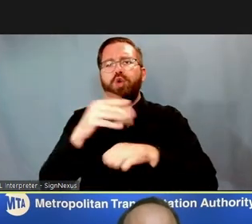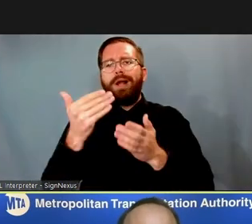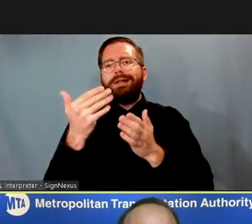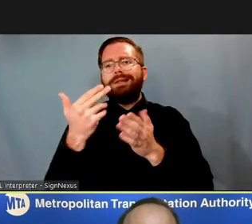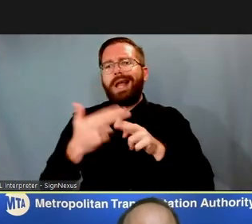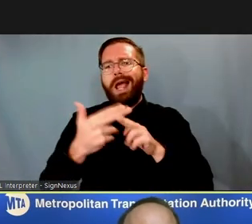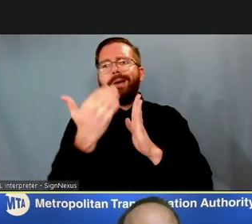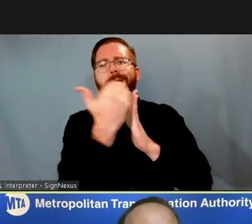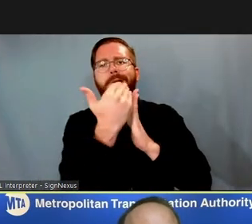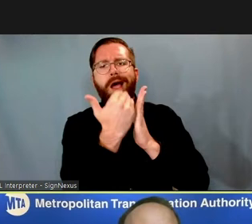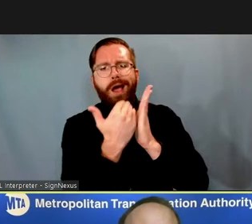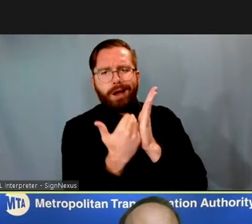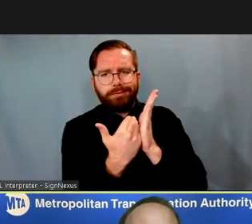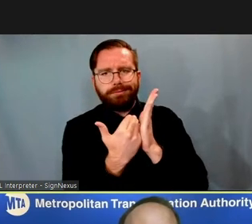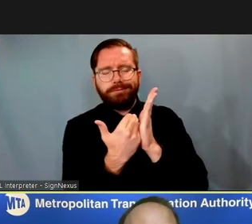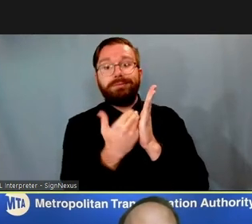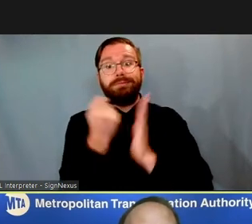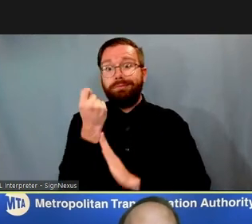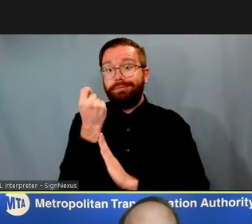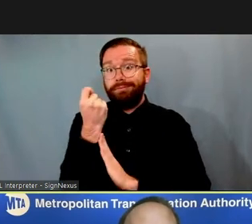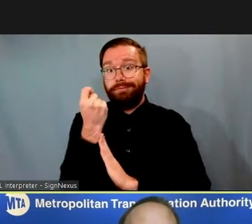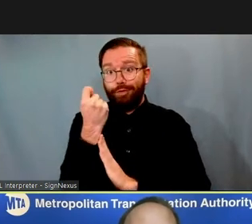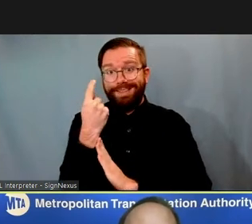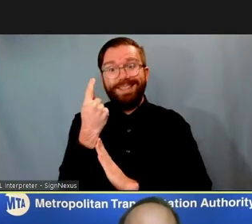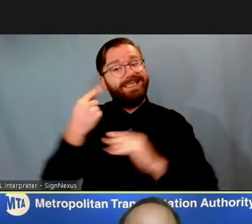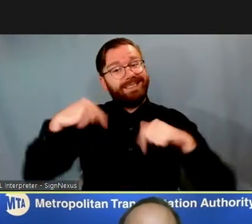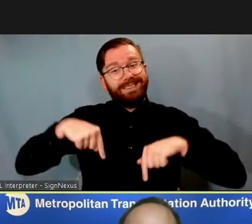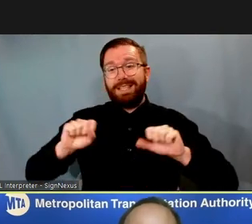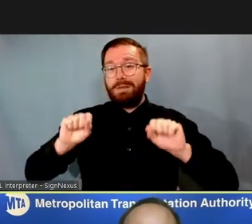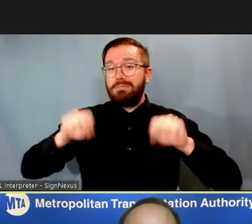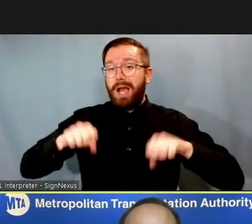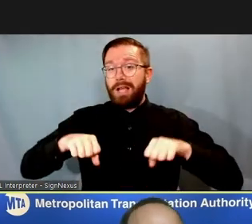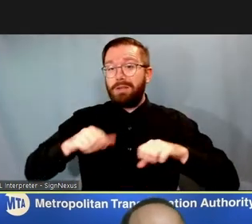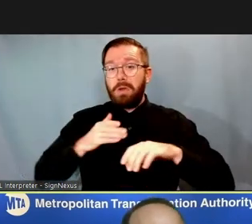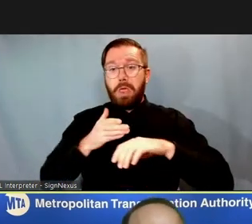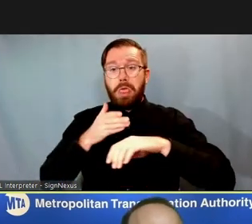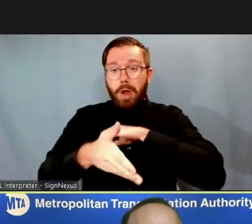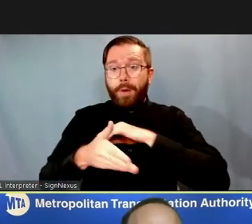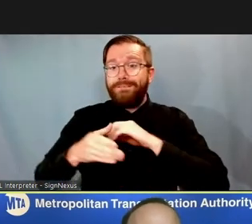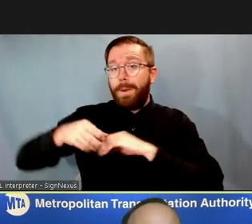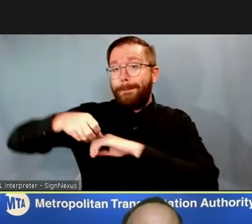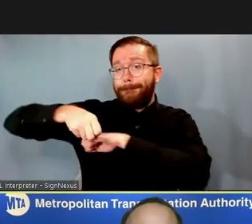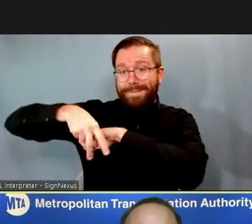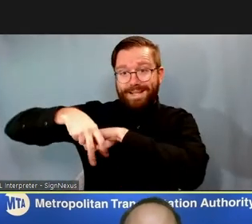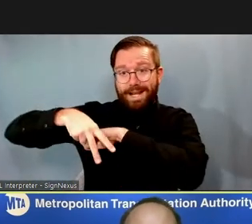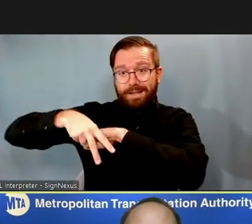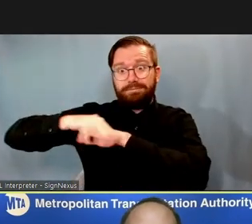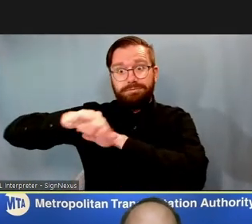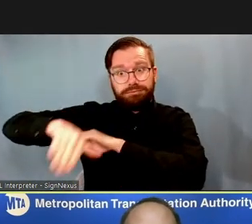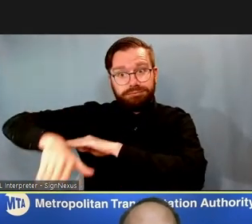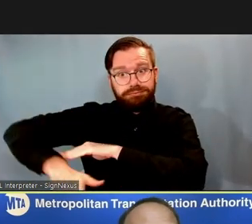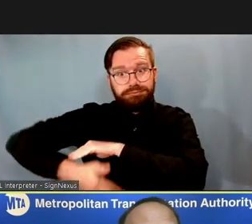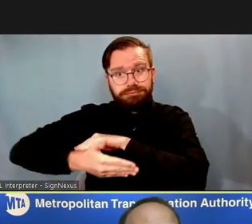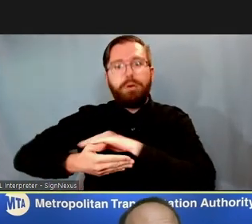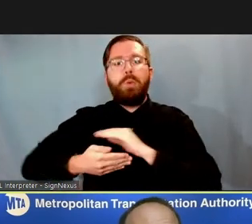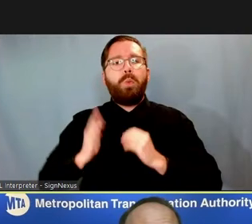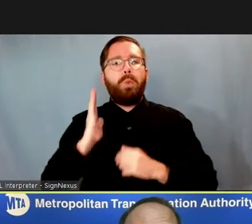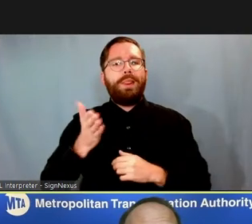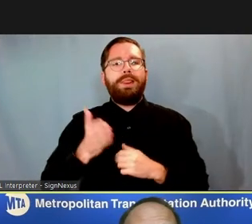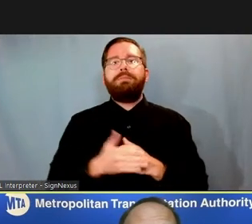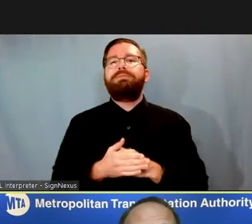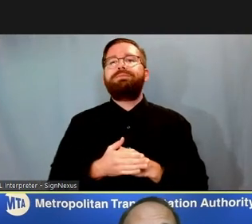hearing there is a possibility we will go well past midnight after we get underway through the q a